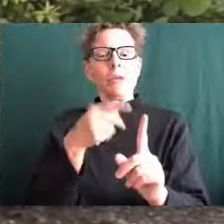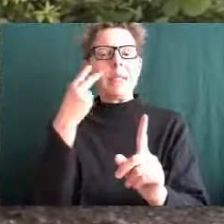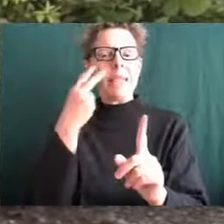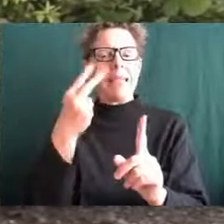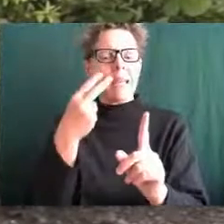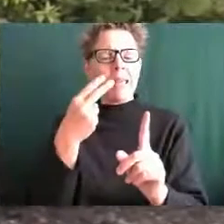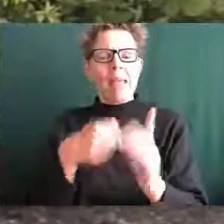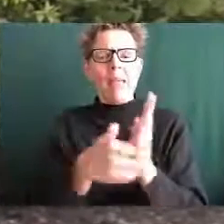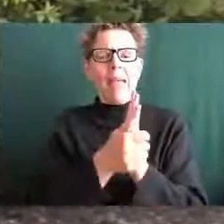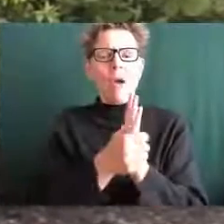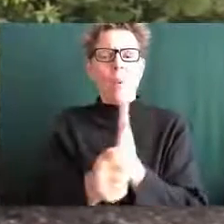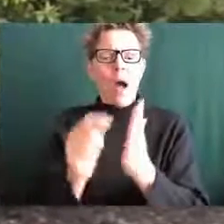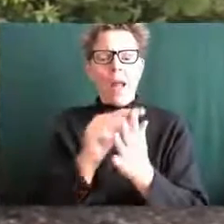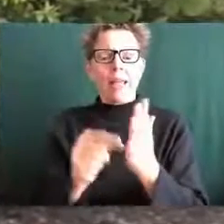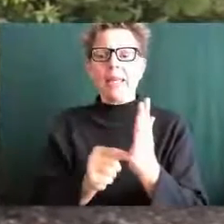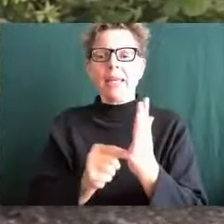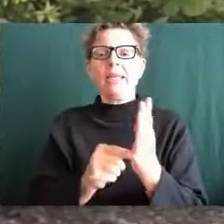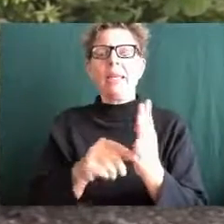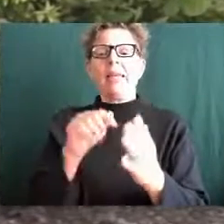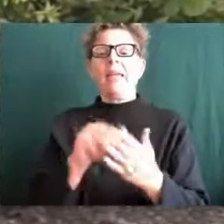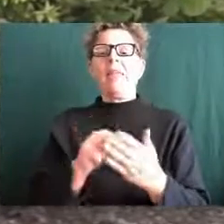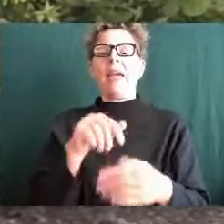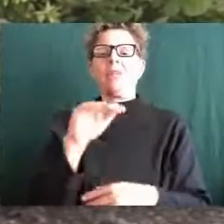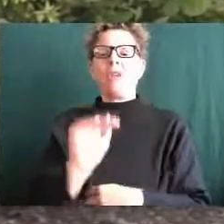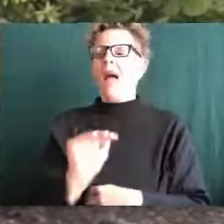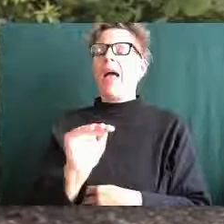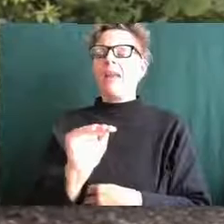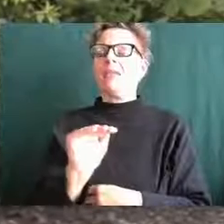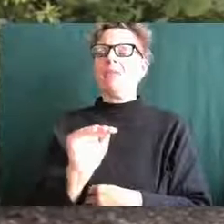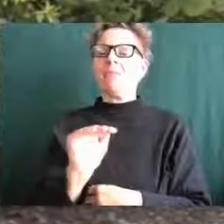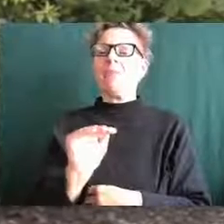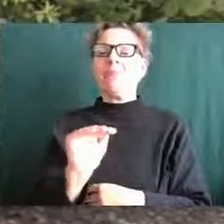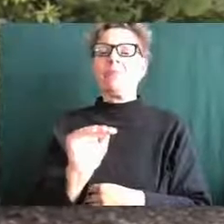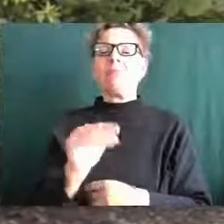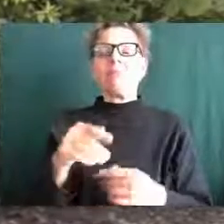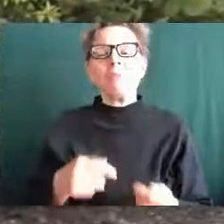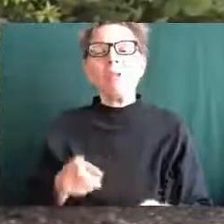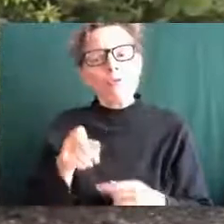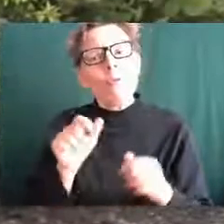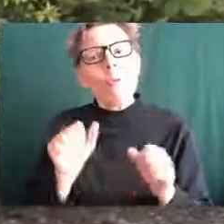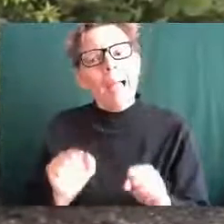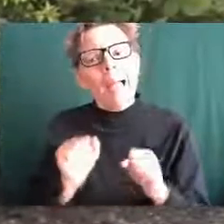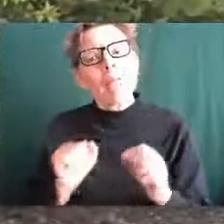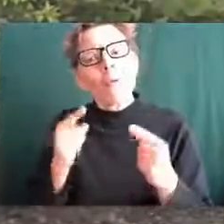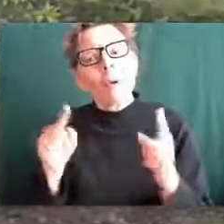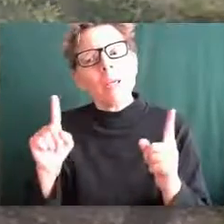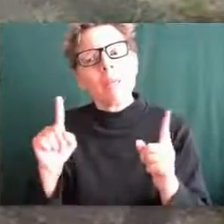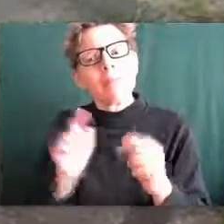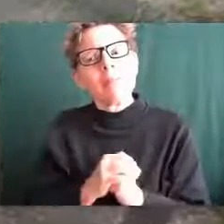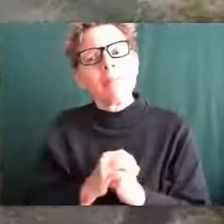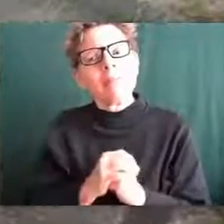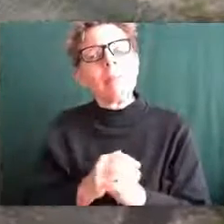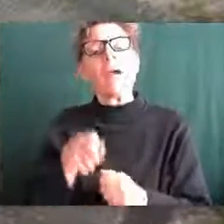qualities in that child or in that person that will allow them to succeed. She